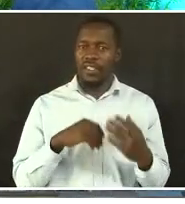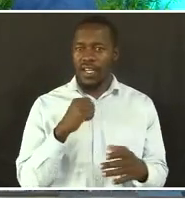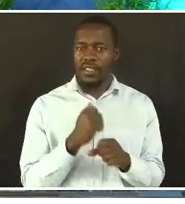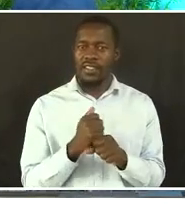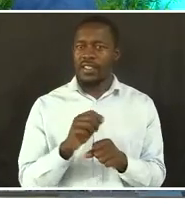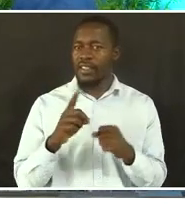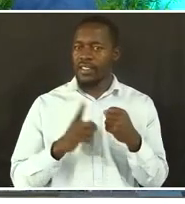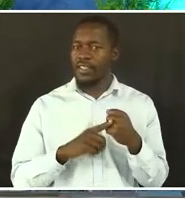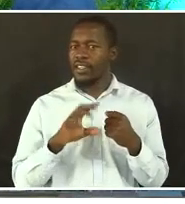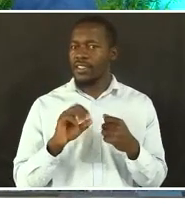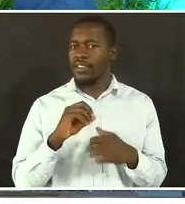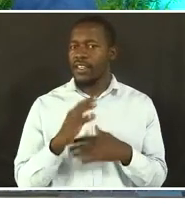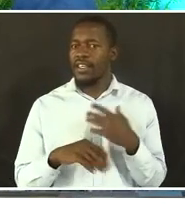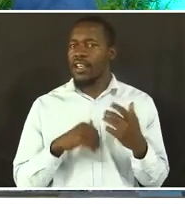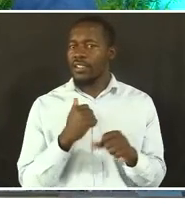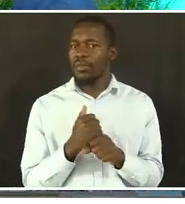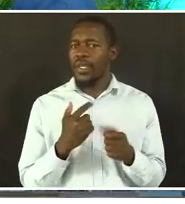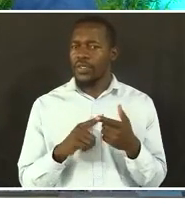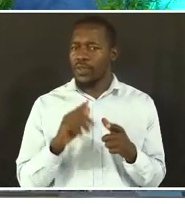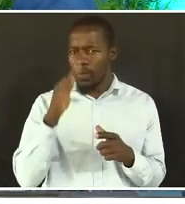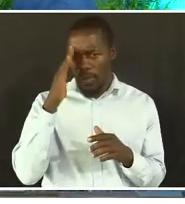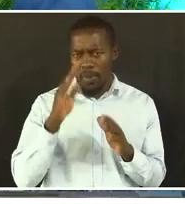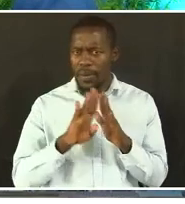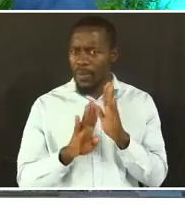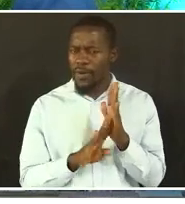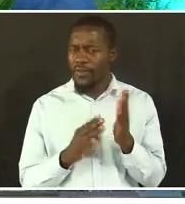Earth. How many Bible verses do you know?